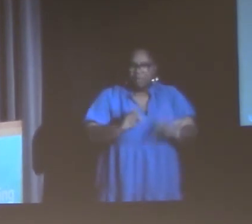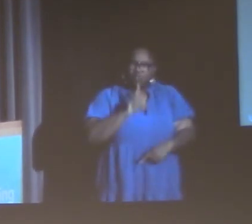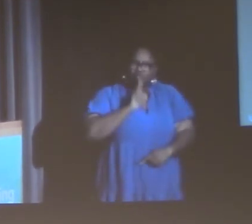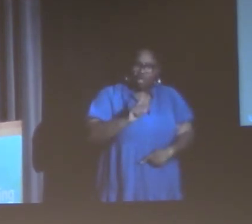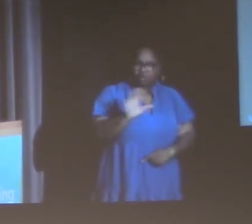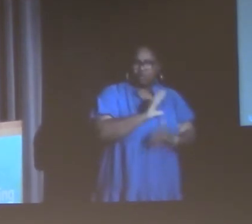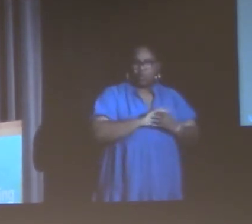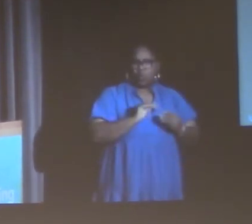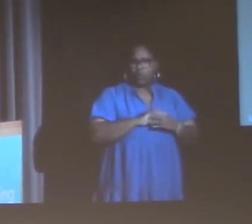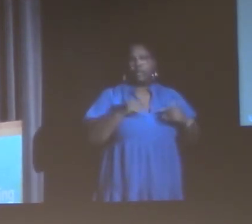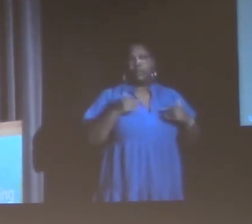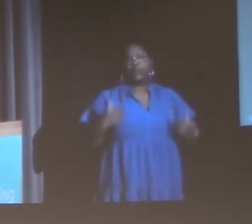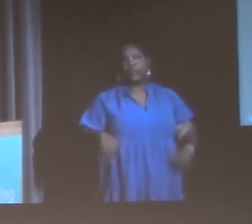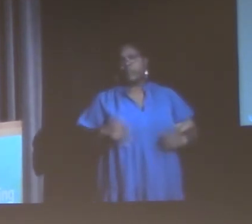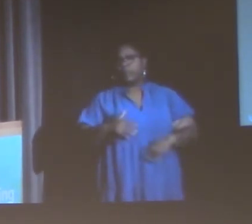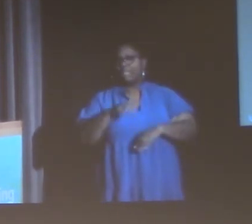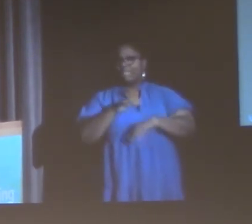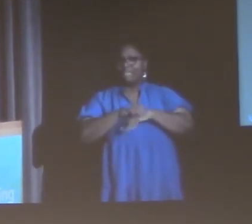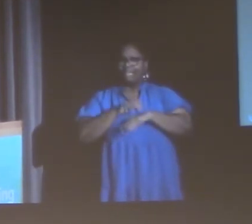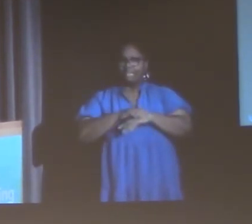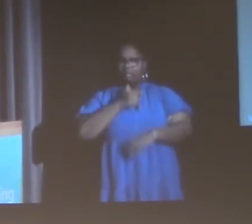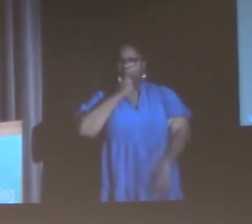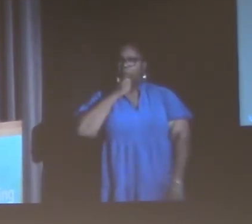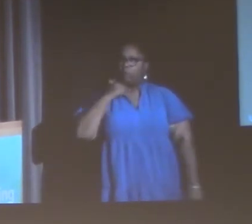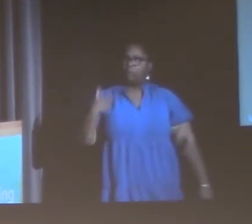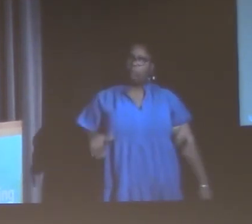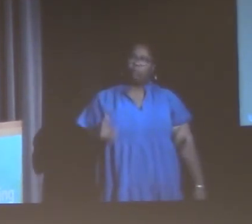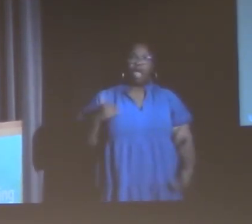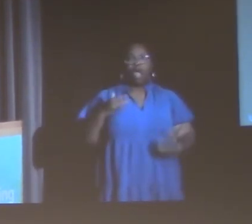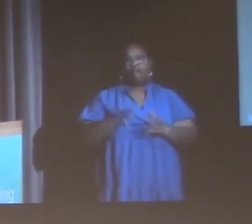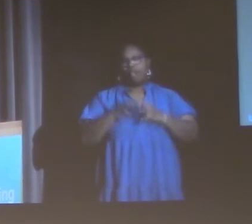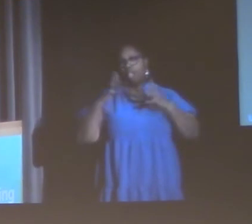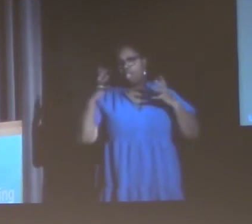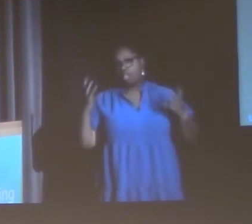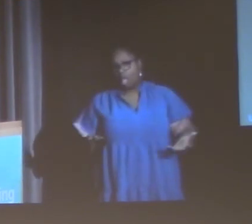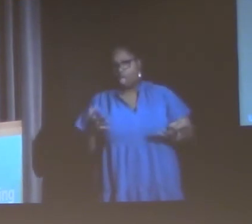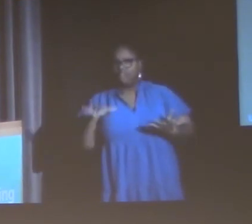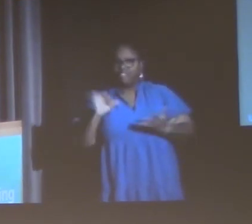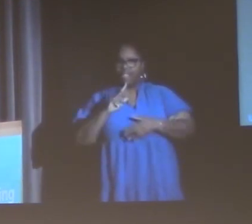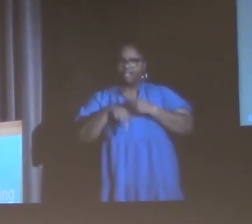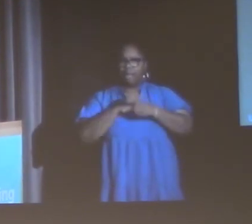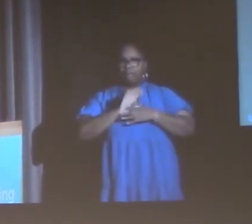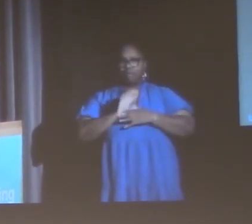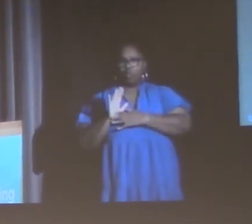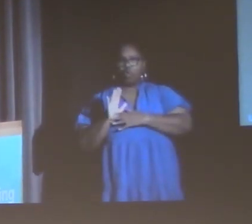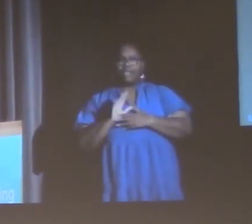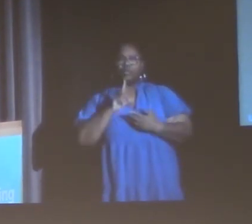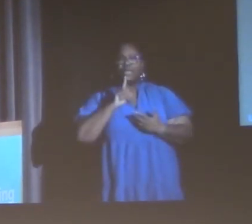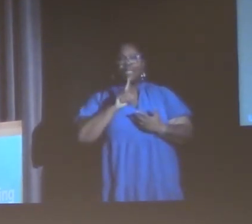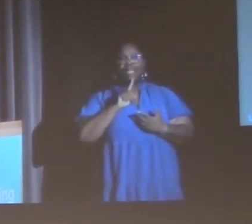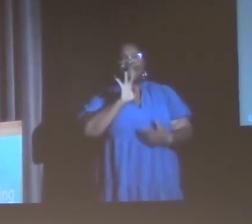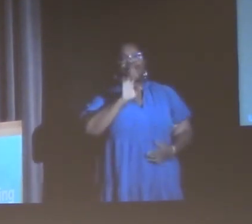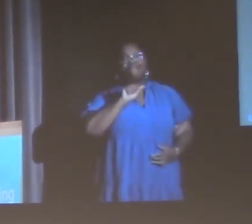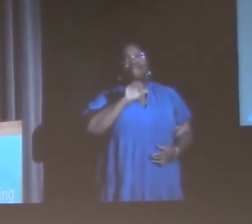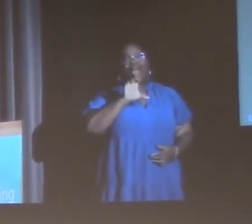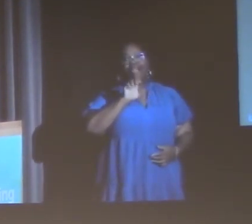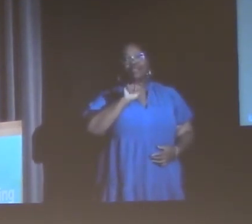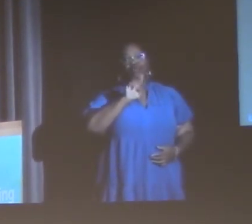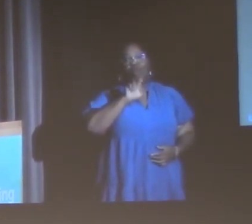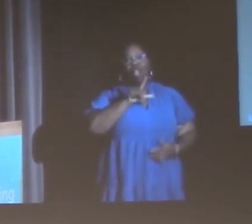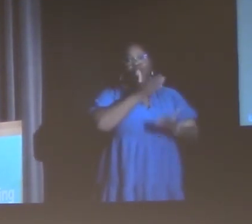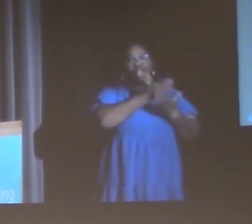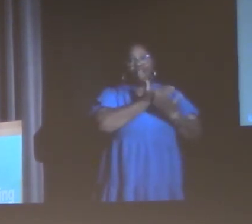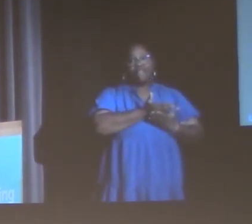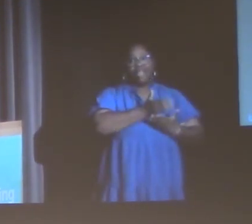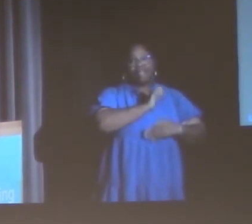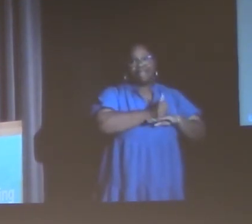in England. A lot of, it's like cop shows, it's a way of getting, it's sort of factual entertainment. But is that what you were implying